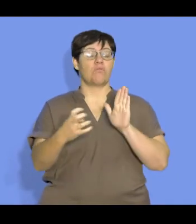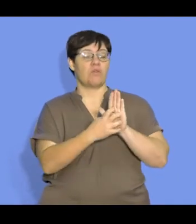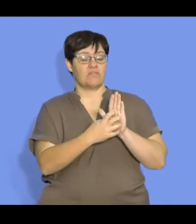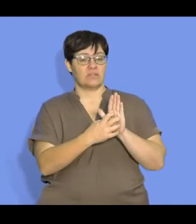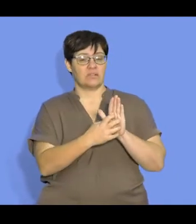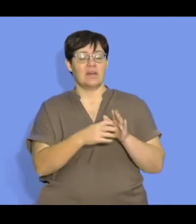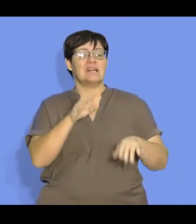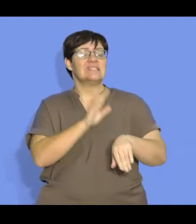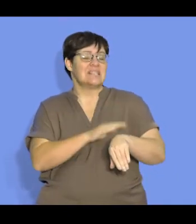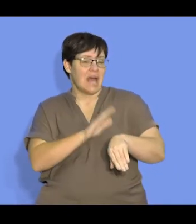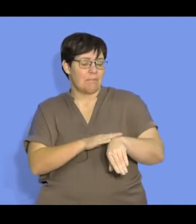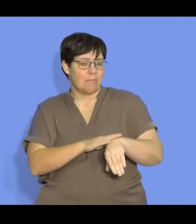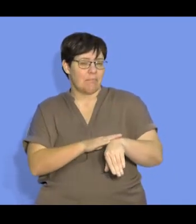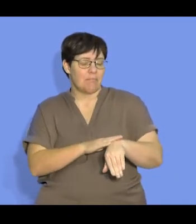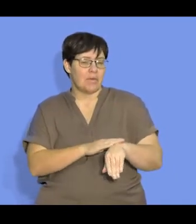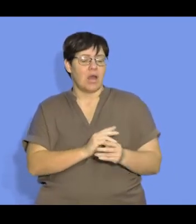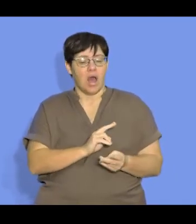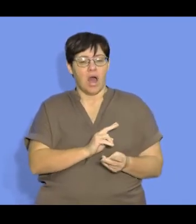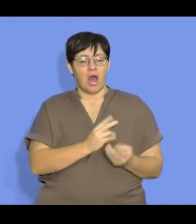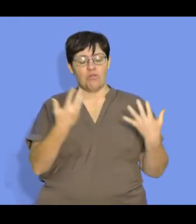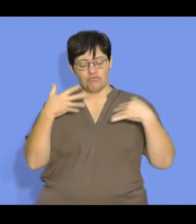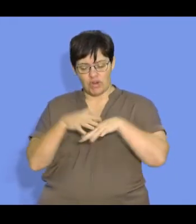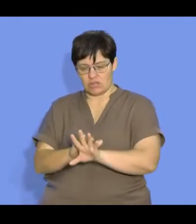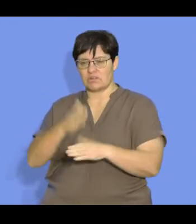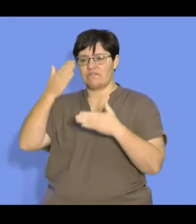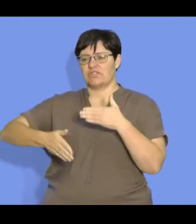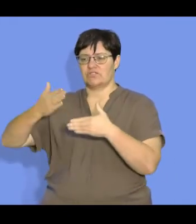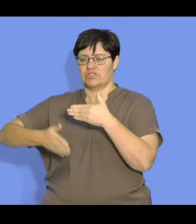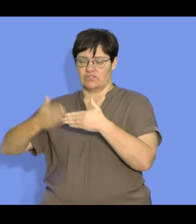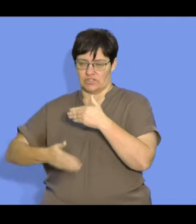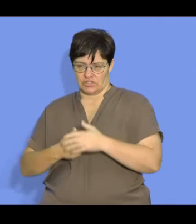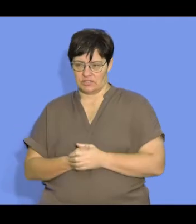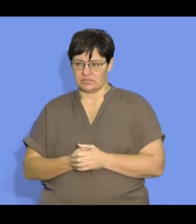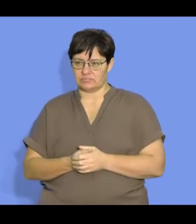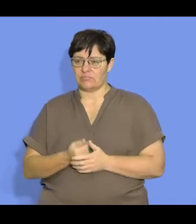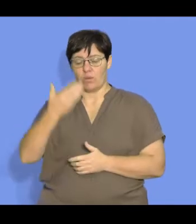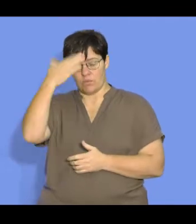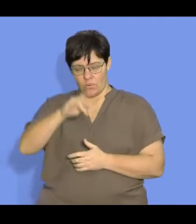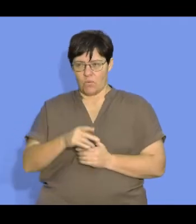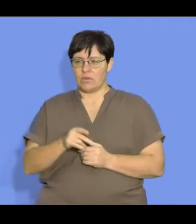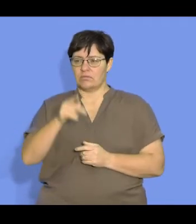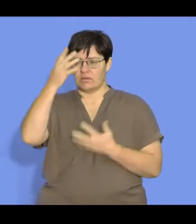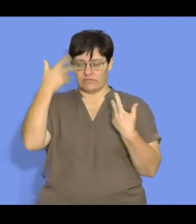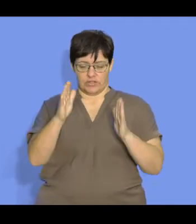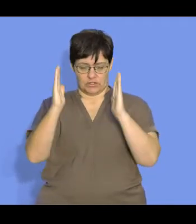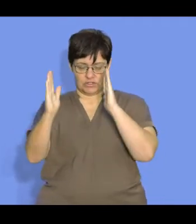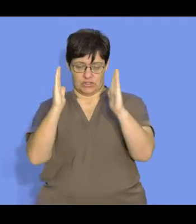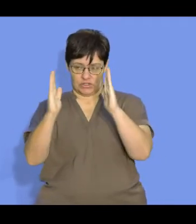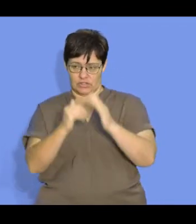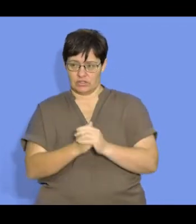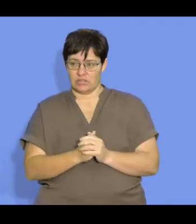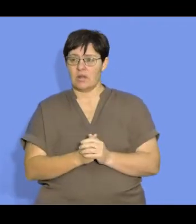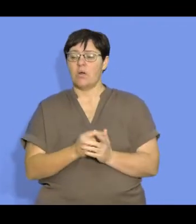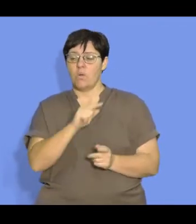the questions. Indicate on the graph the time at which the reactions are completed. Now,